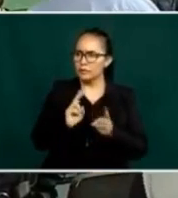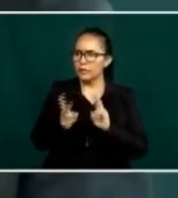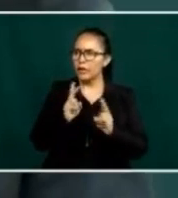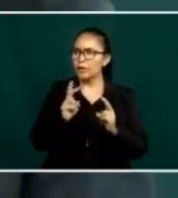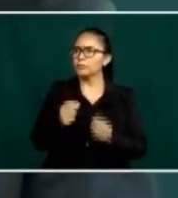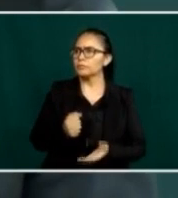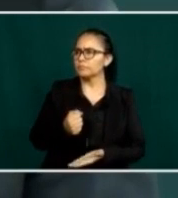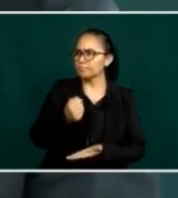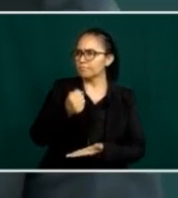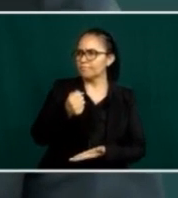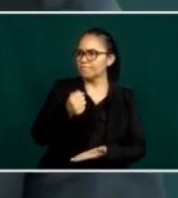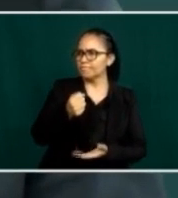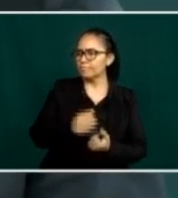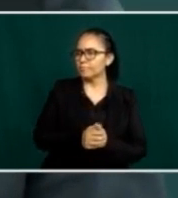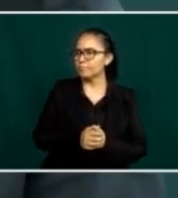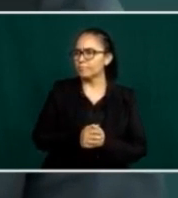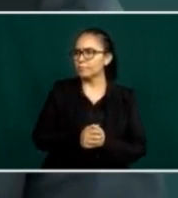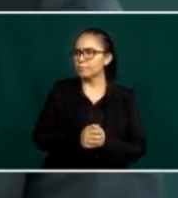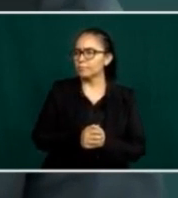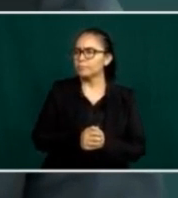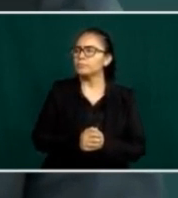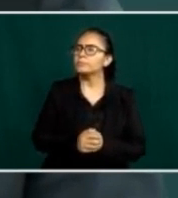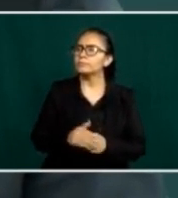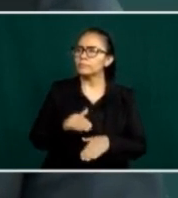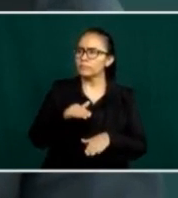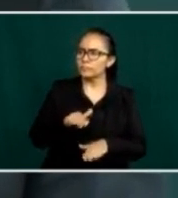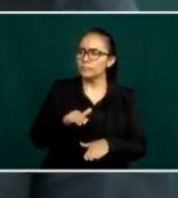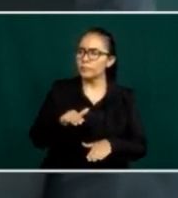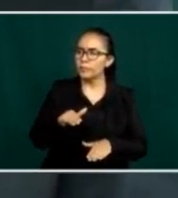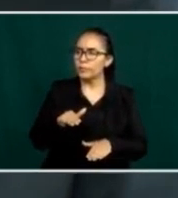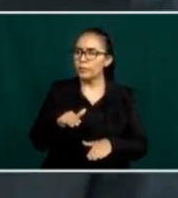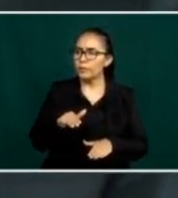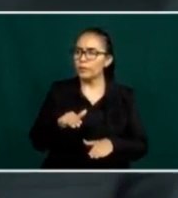Yesterday we were talking about the Financiero, that it